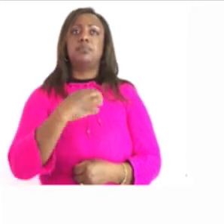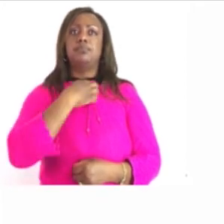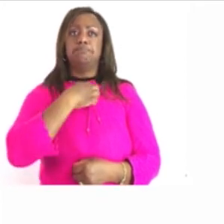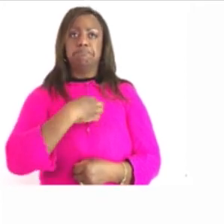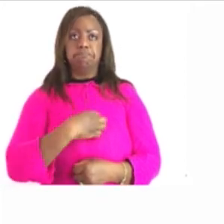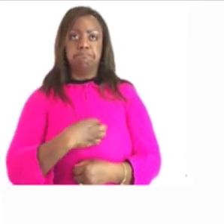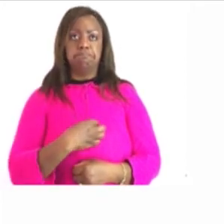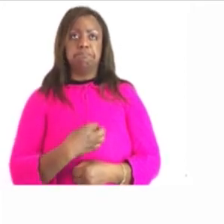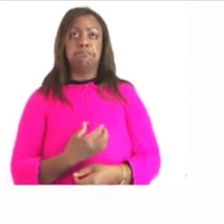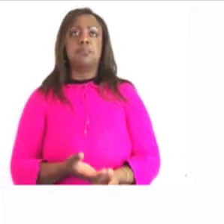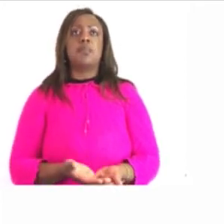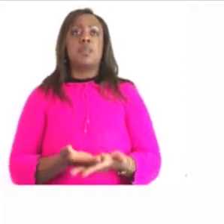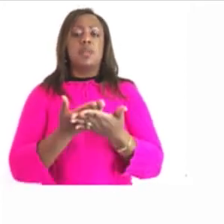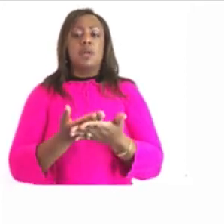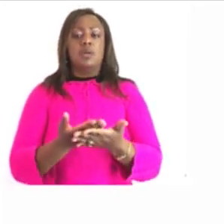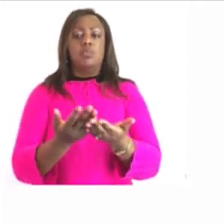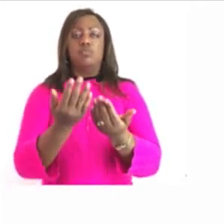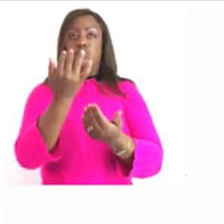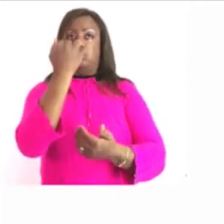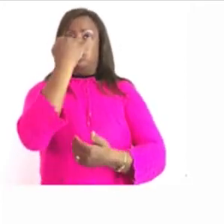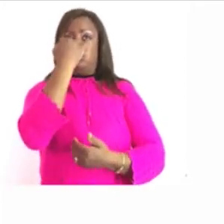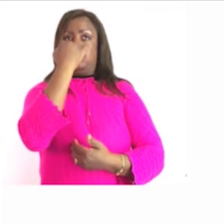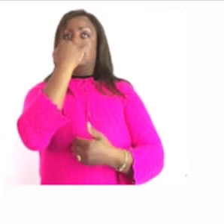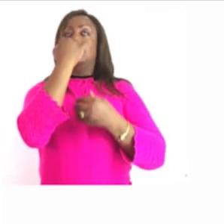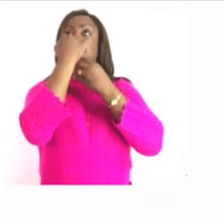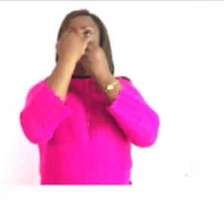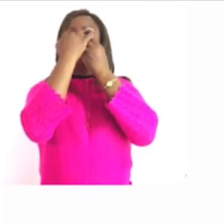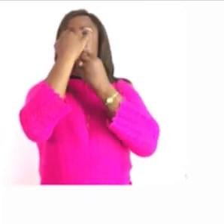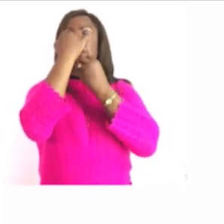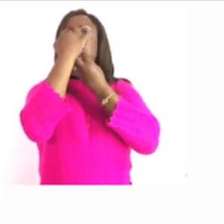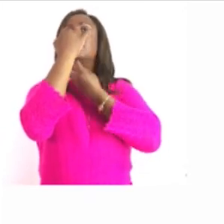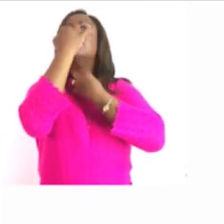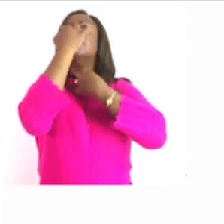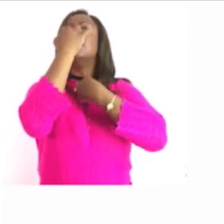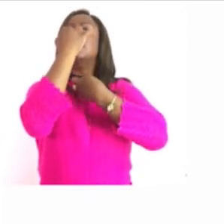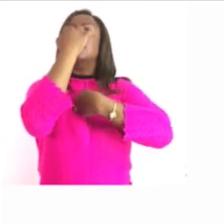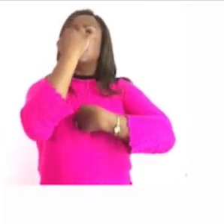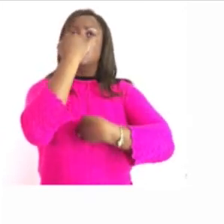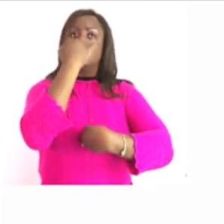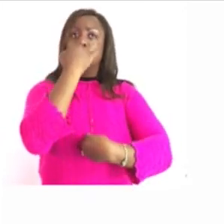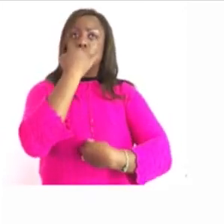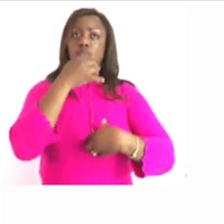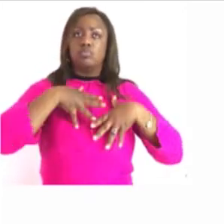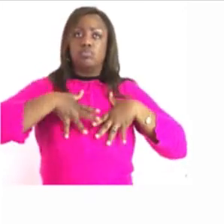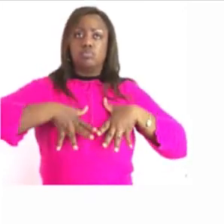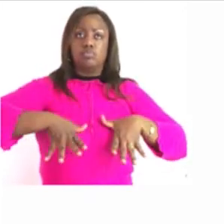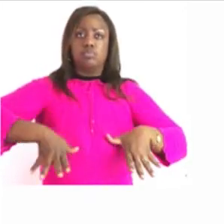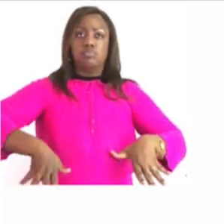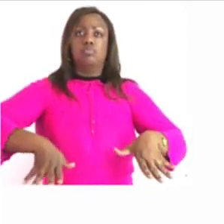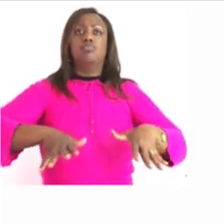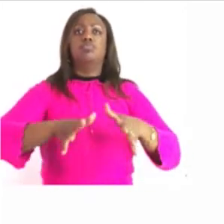two words join together and then have the function of carrying air from the nasal cavity or carrying air from the